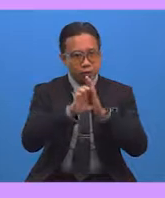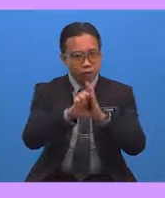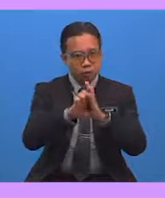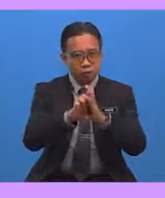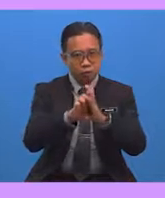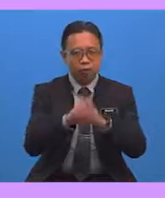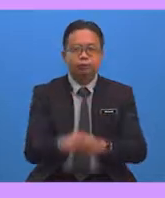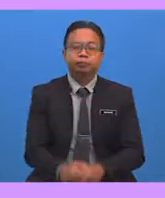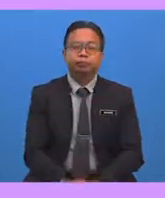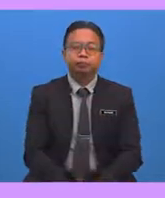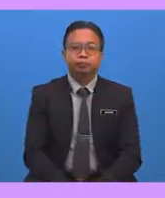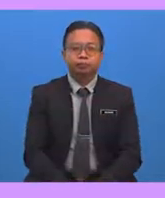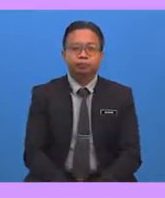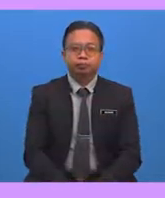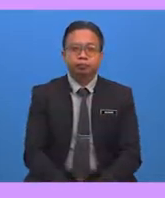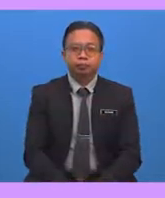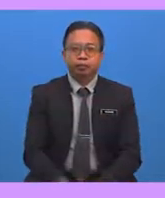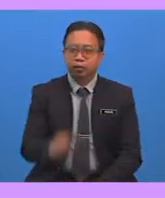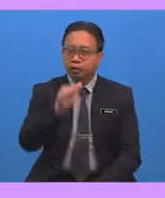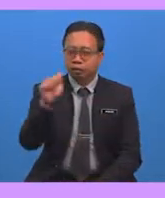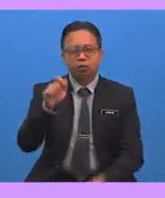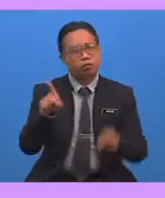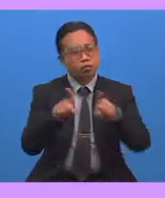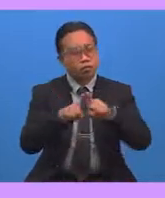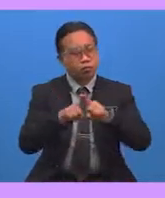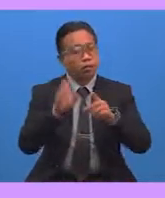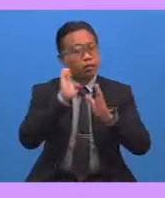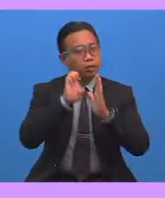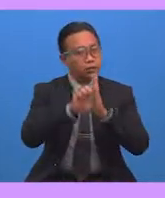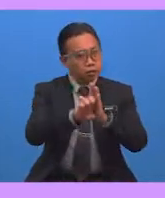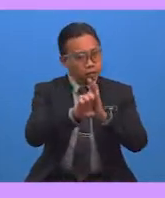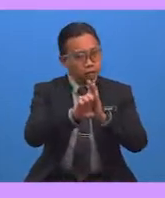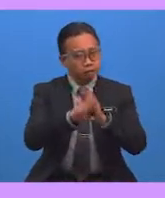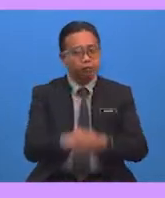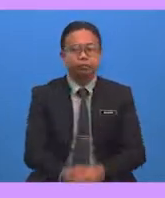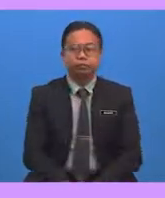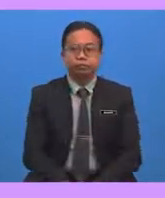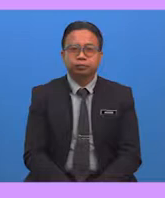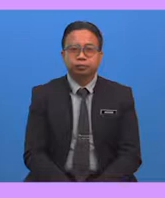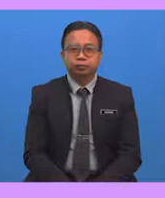well-known example is, a similar example is,